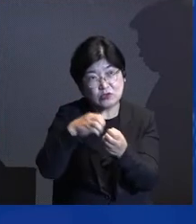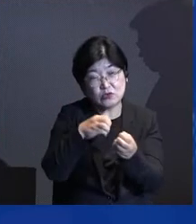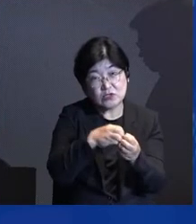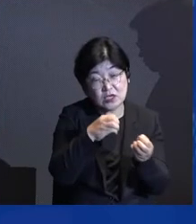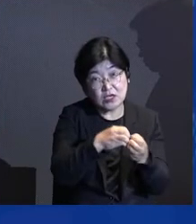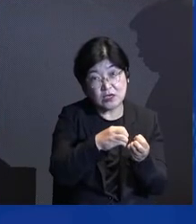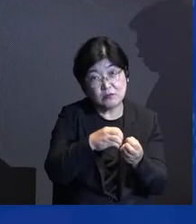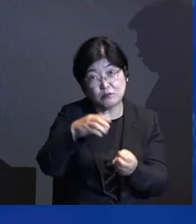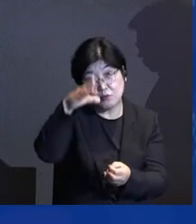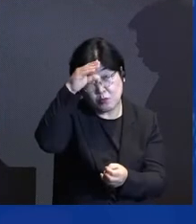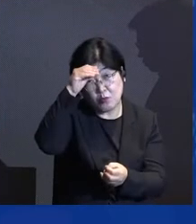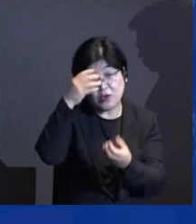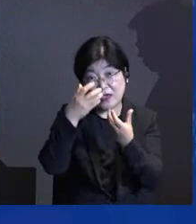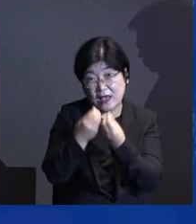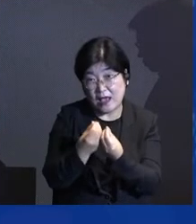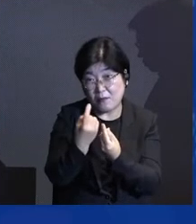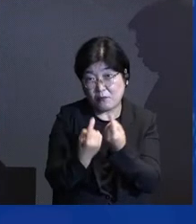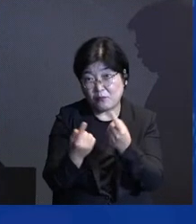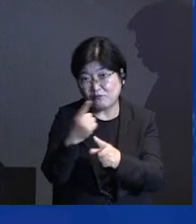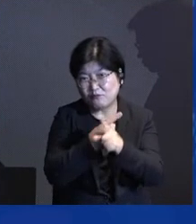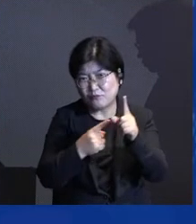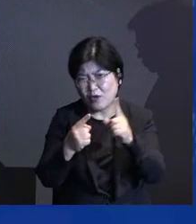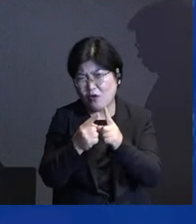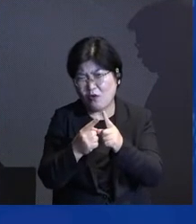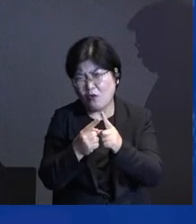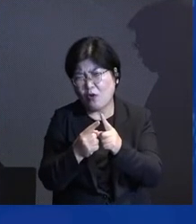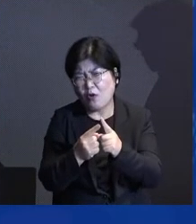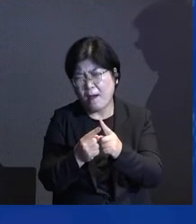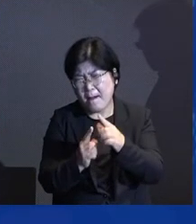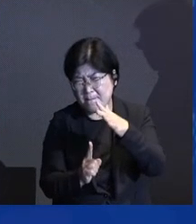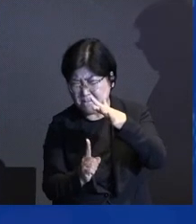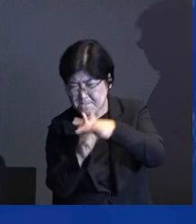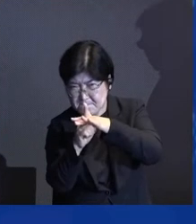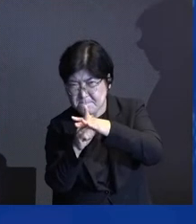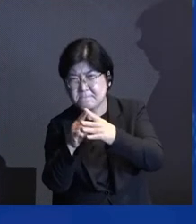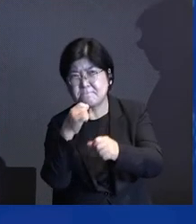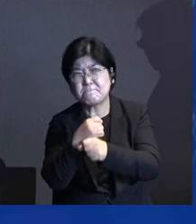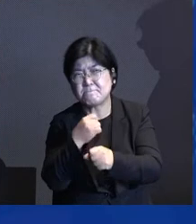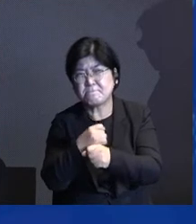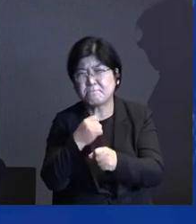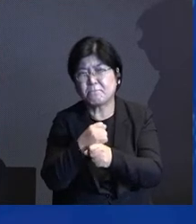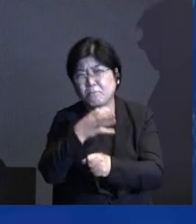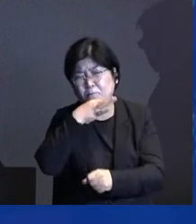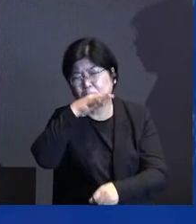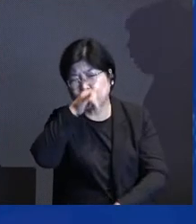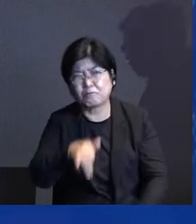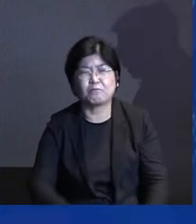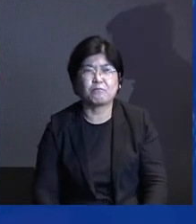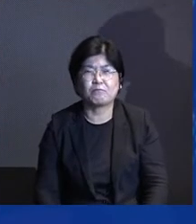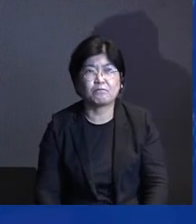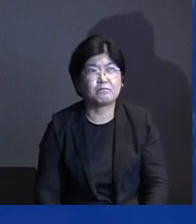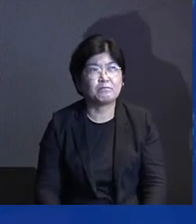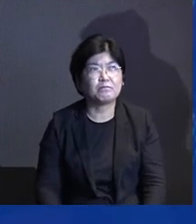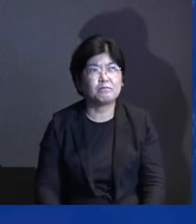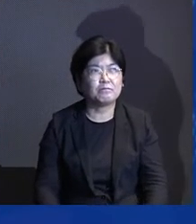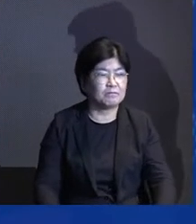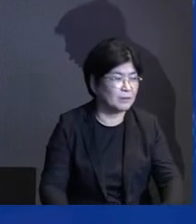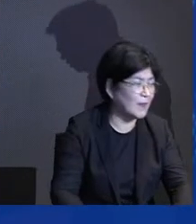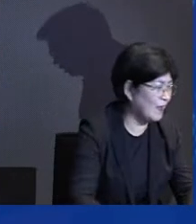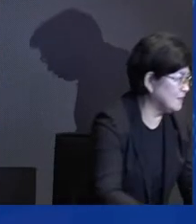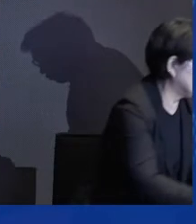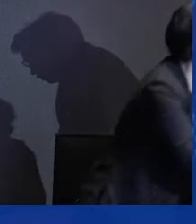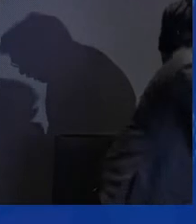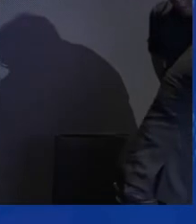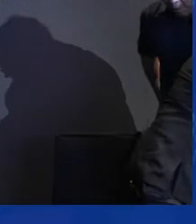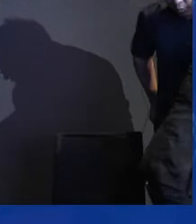one to two activity areas. And these are the